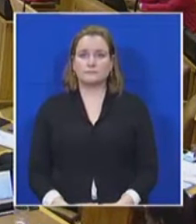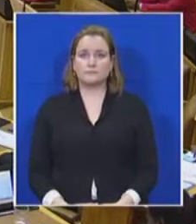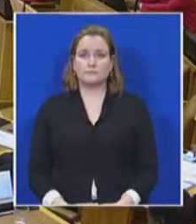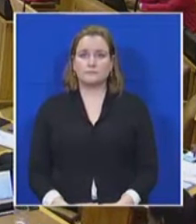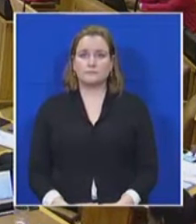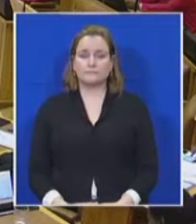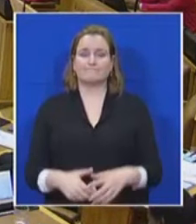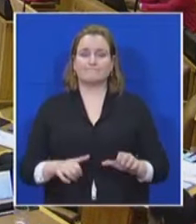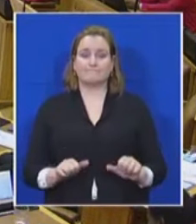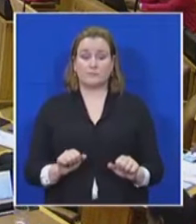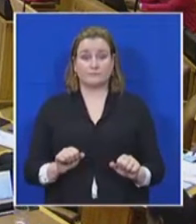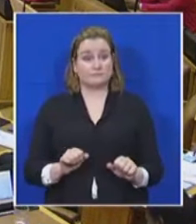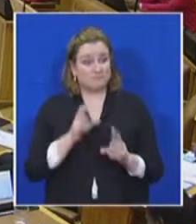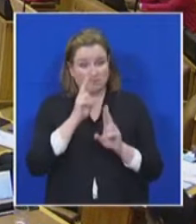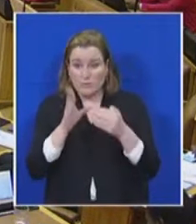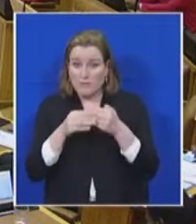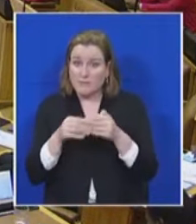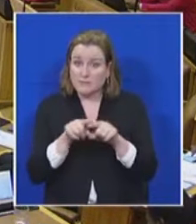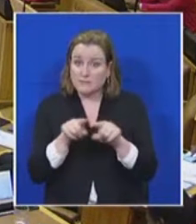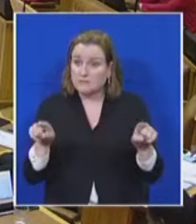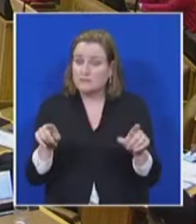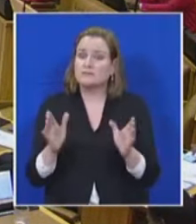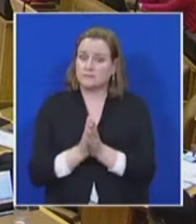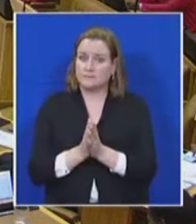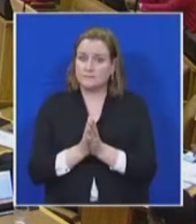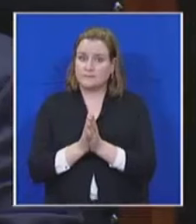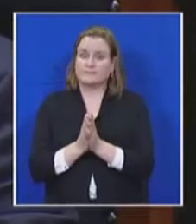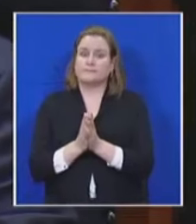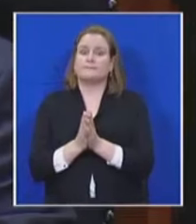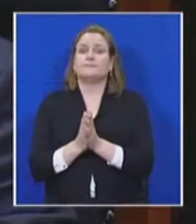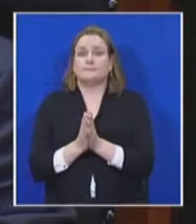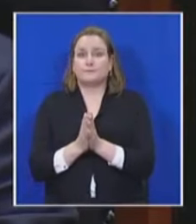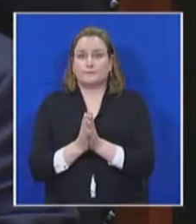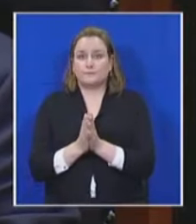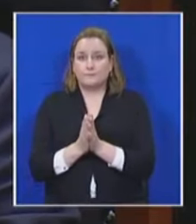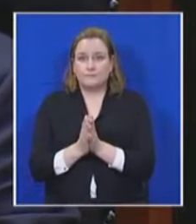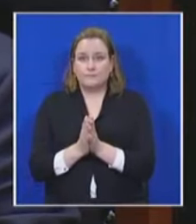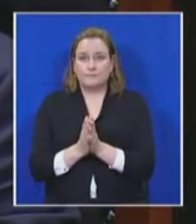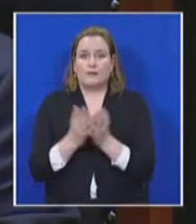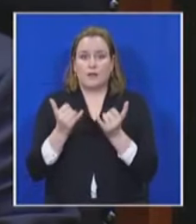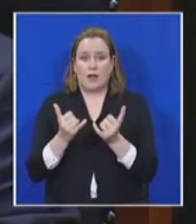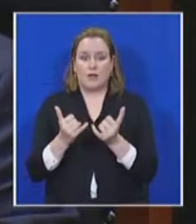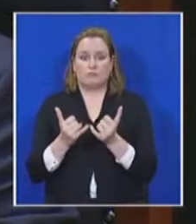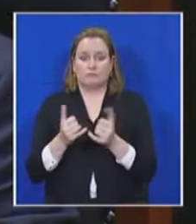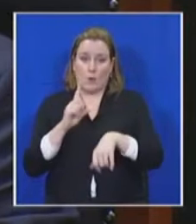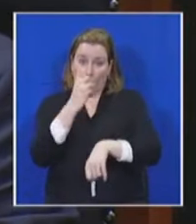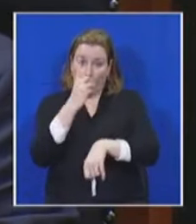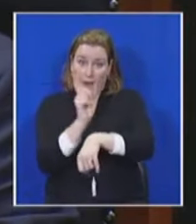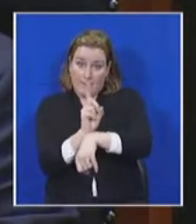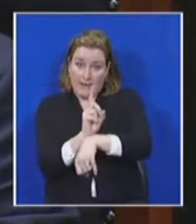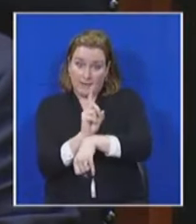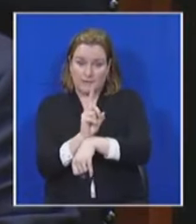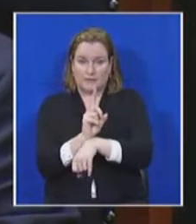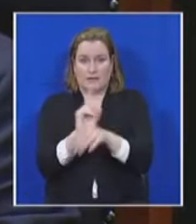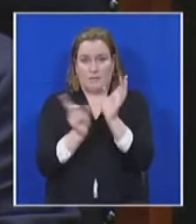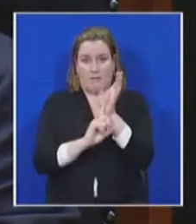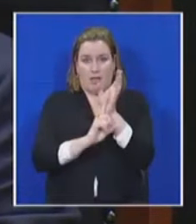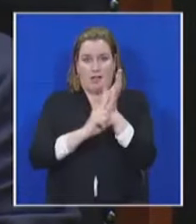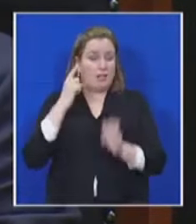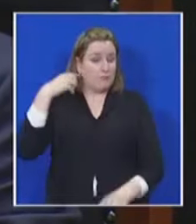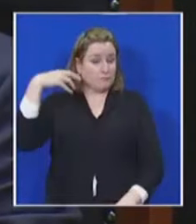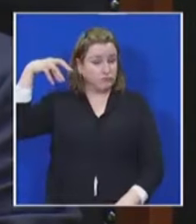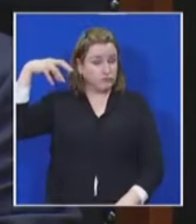Honorable members, I'm going to allow the bells to be rung for 1 minute and